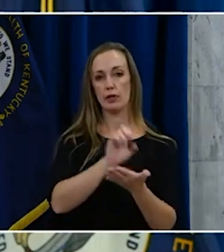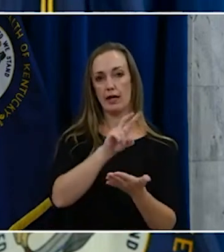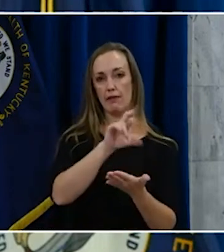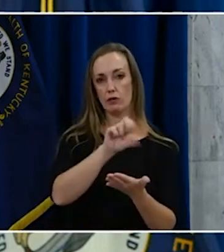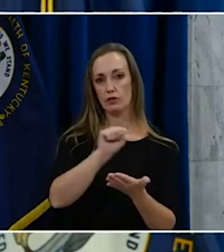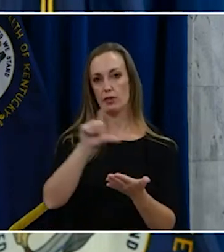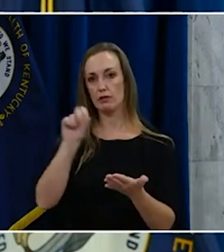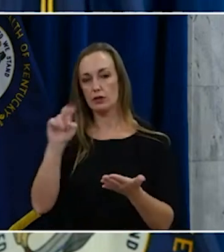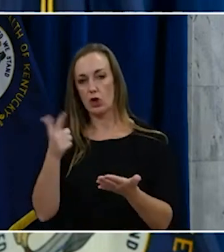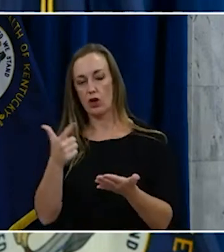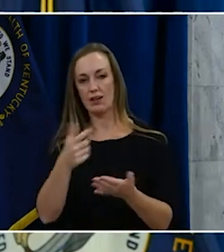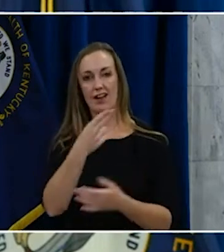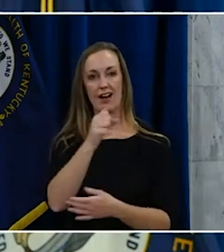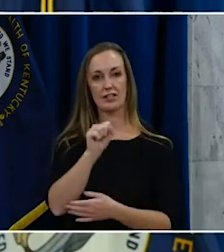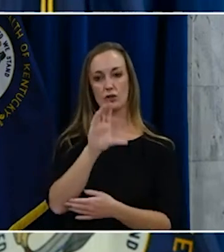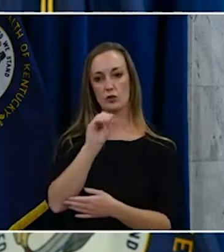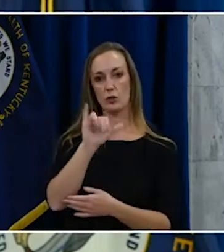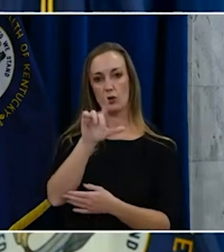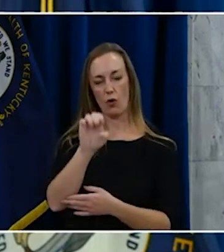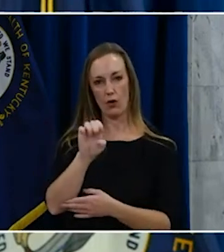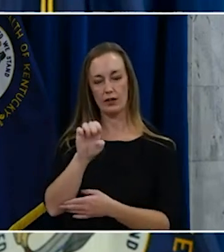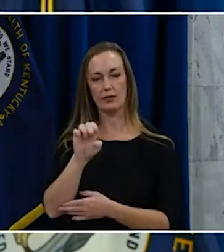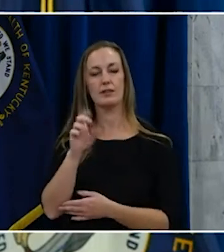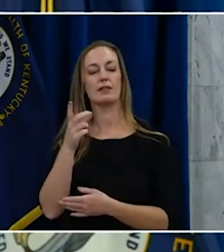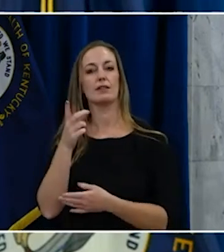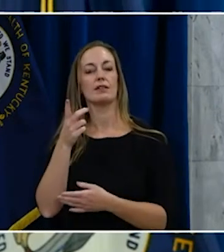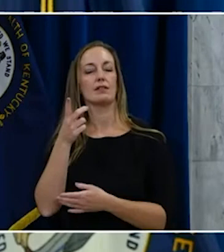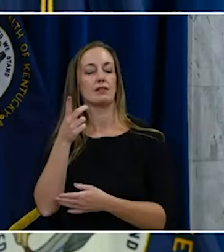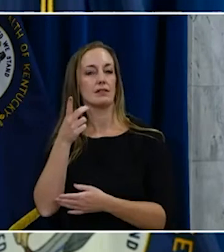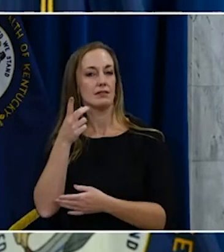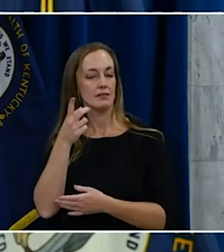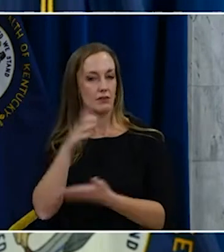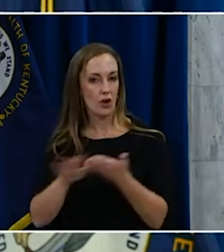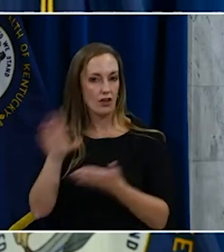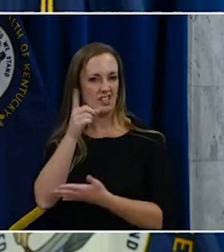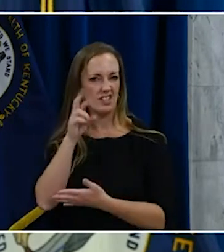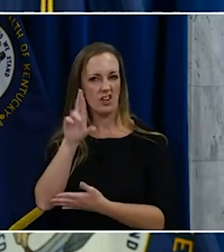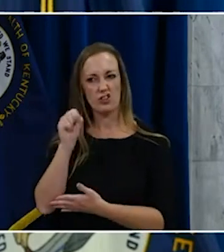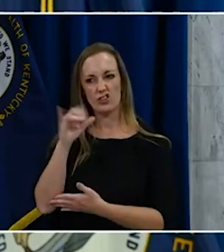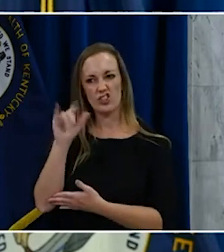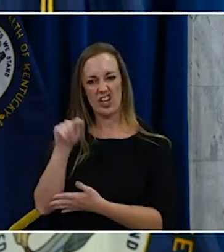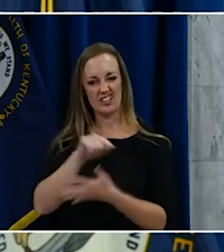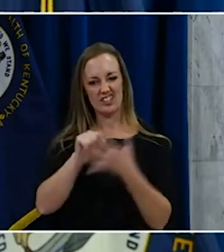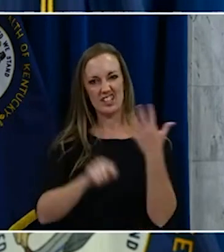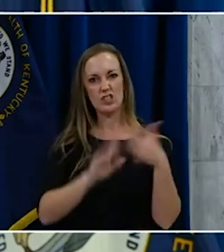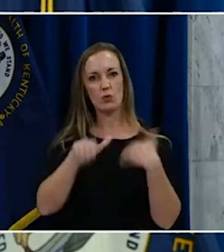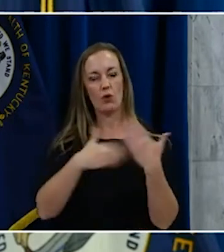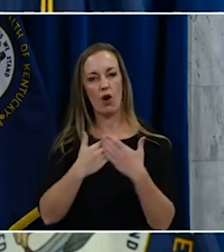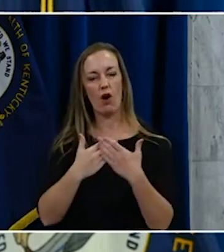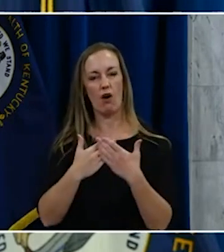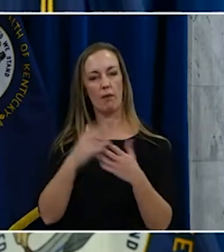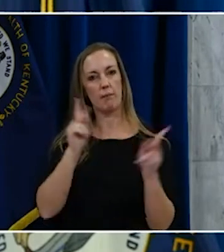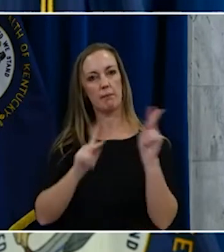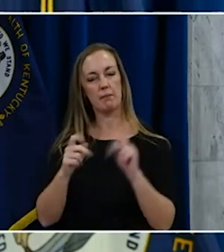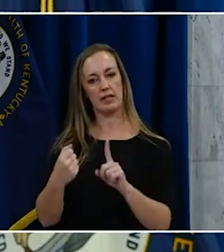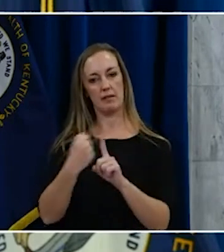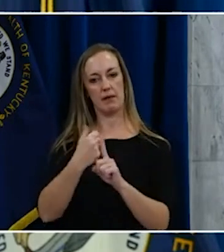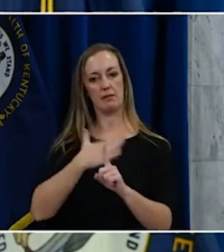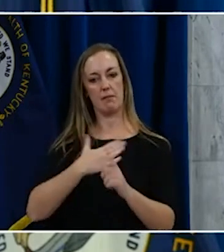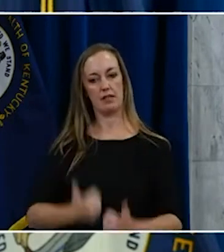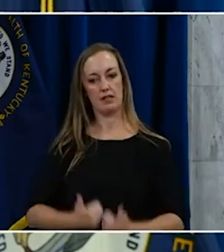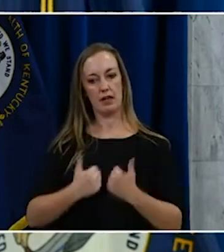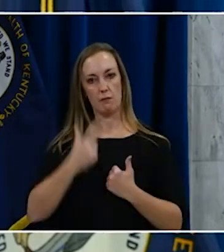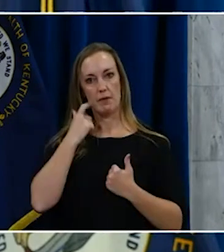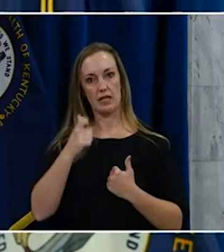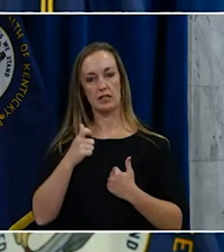Miss Coyle and Mr. Warren. In college, Dr. Strait. These are all individuals that impacted my life because they poured into me, they